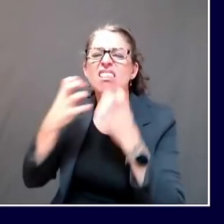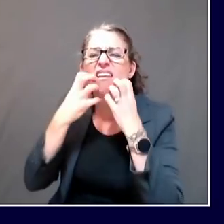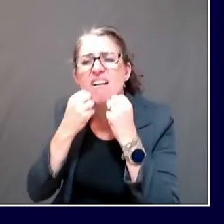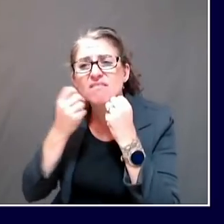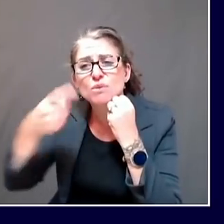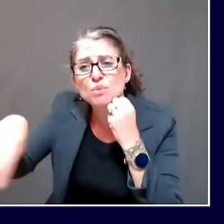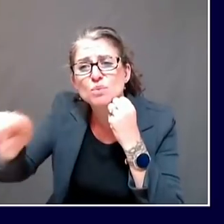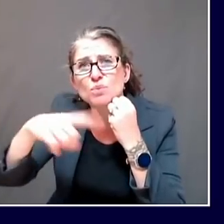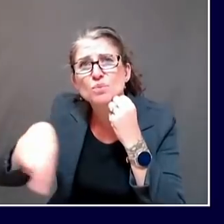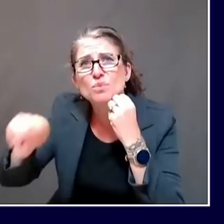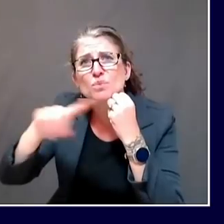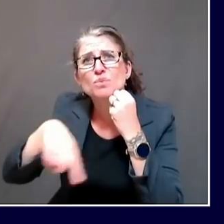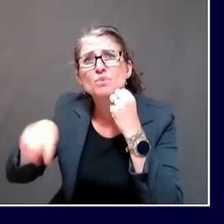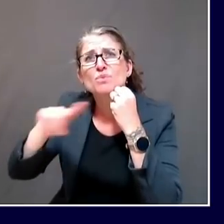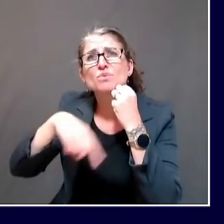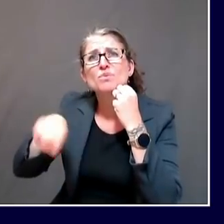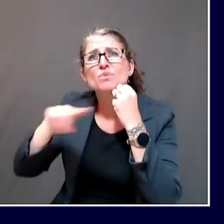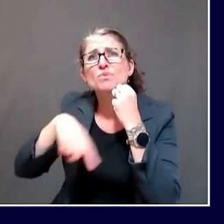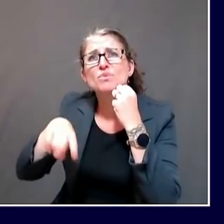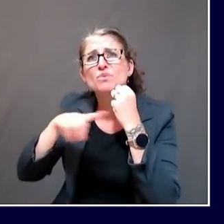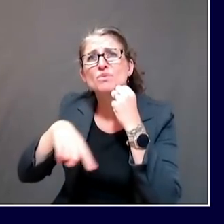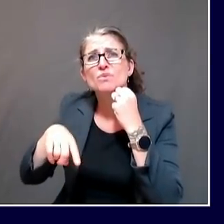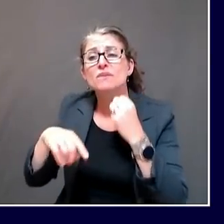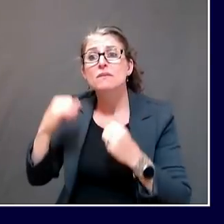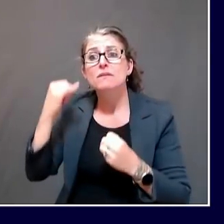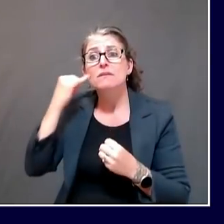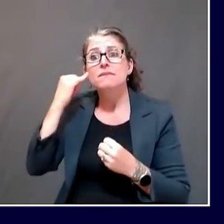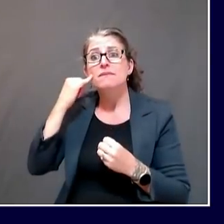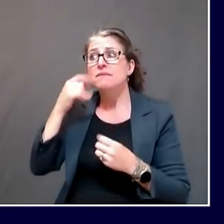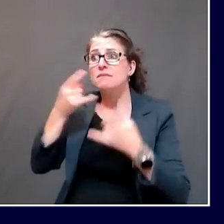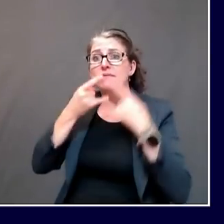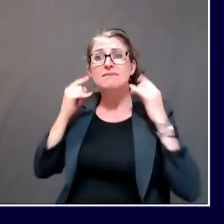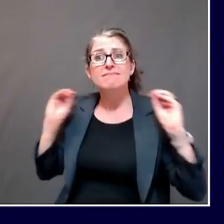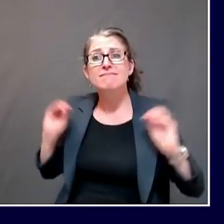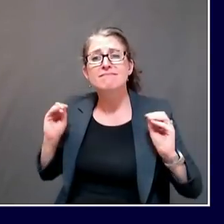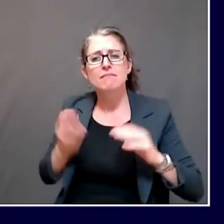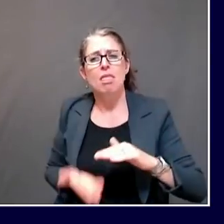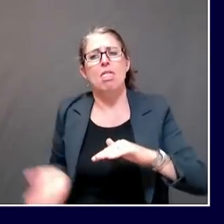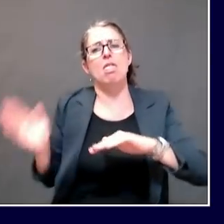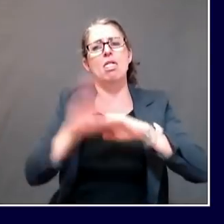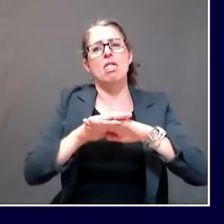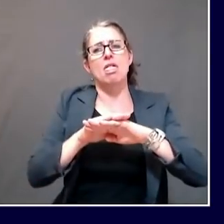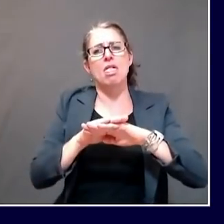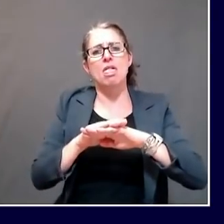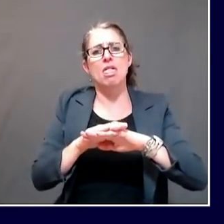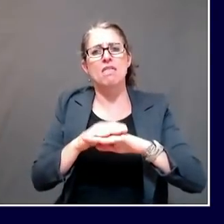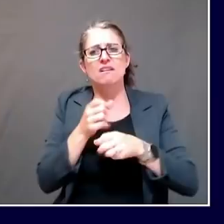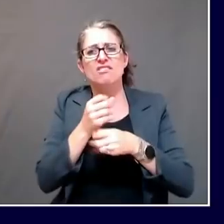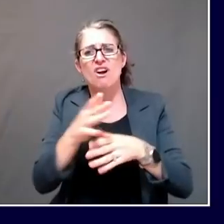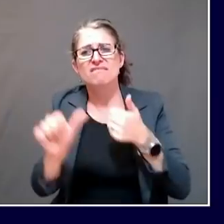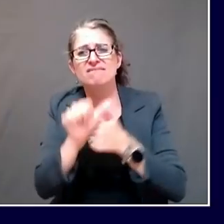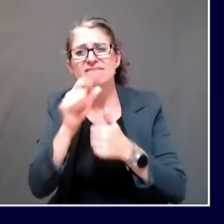people." Whether you're a person of faith or not, I think those words are inspiring and that we should all